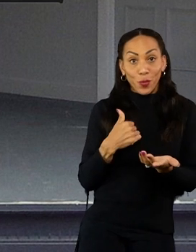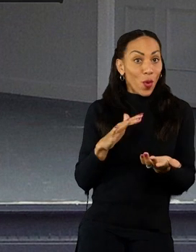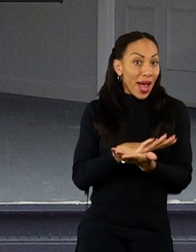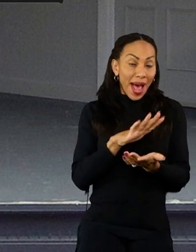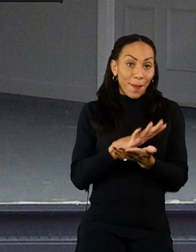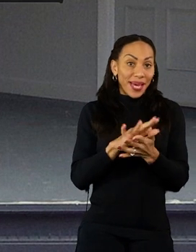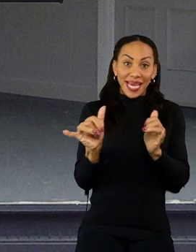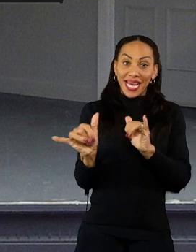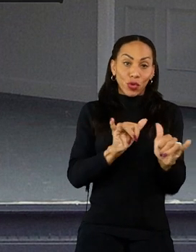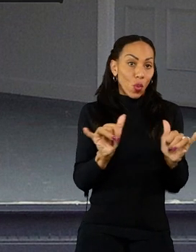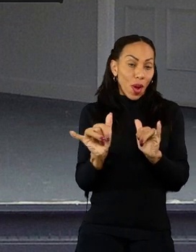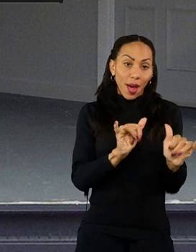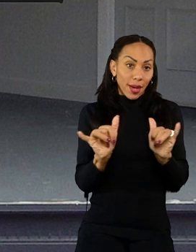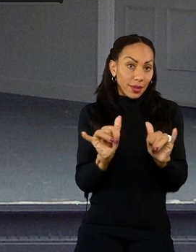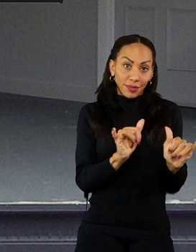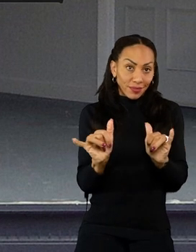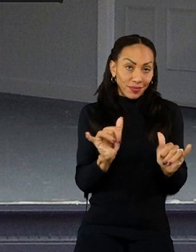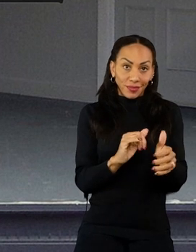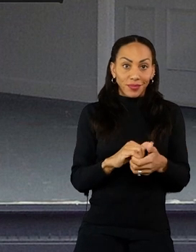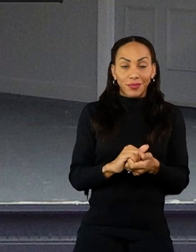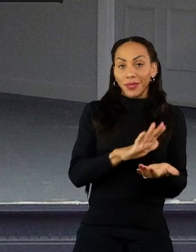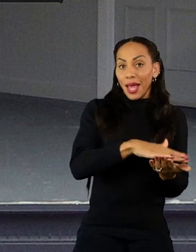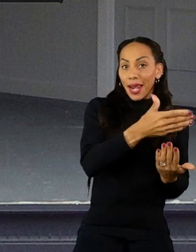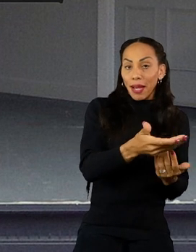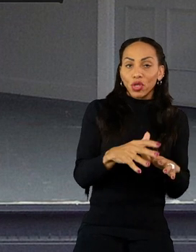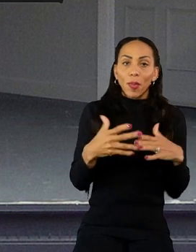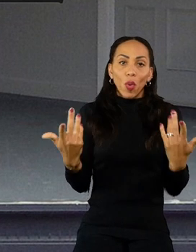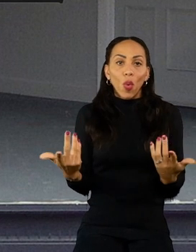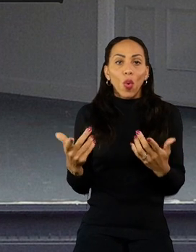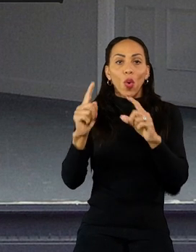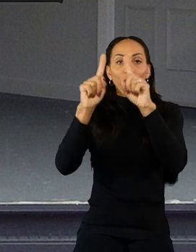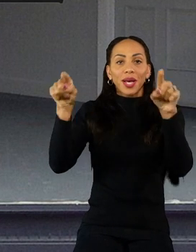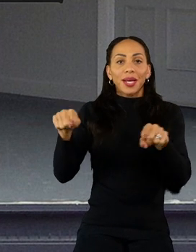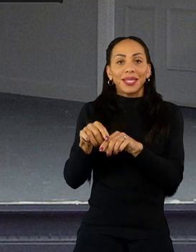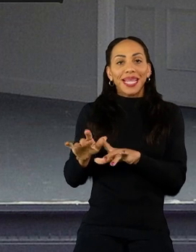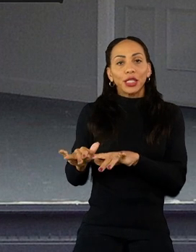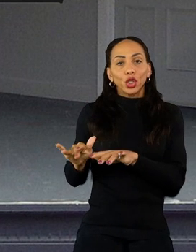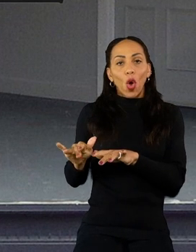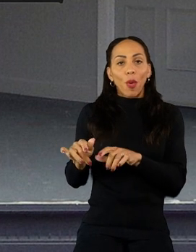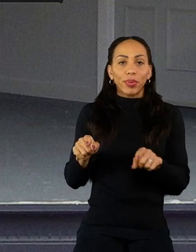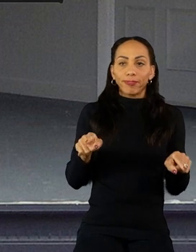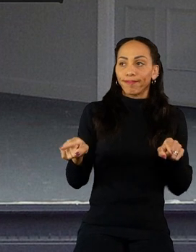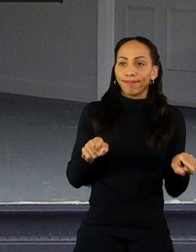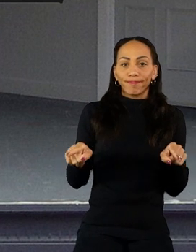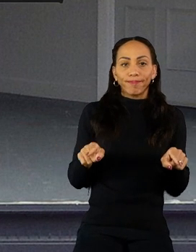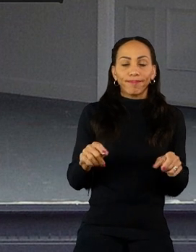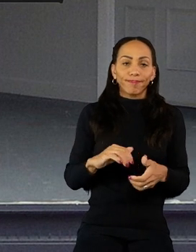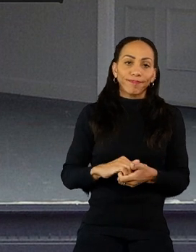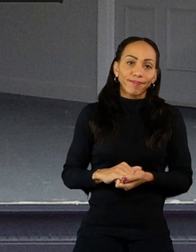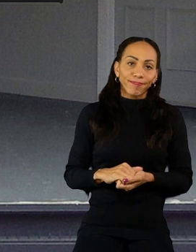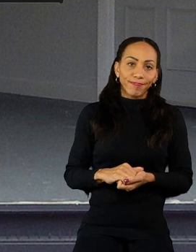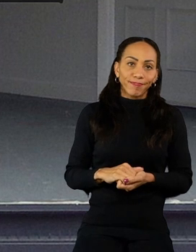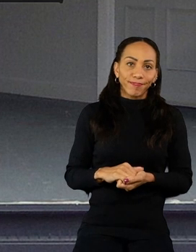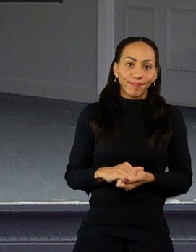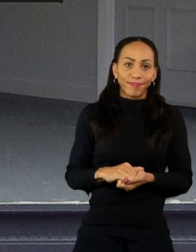So I don't know. So the question really is up to you. We're happy to do it either way. We would with a laptop or a desktop